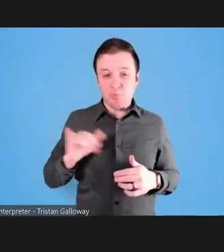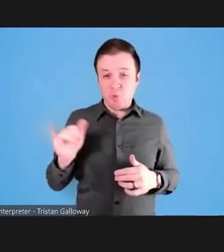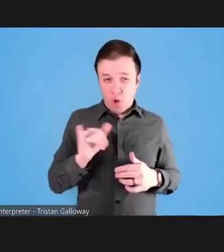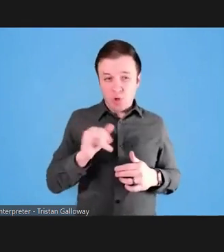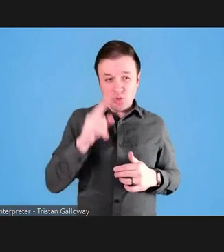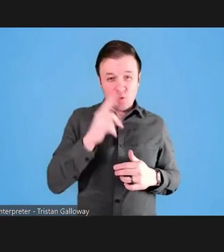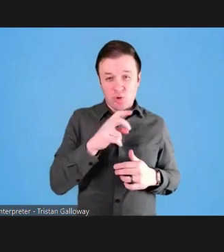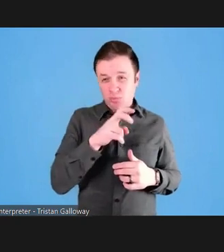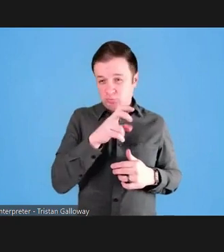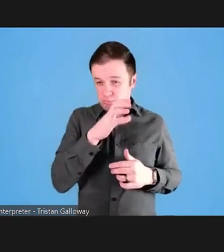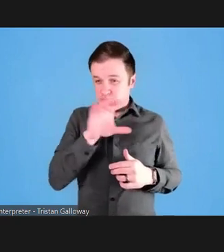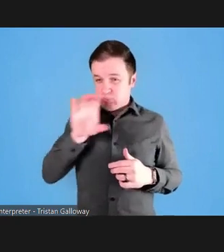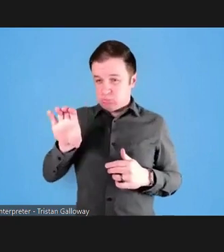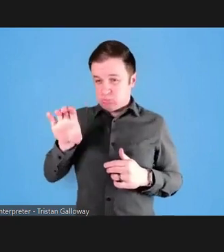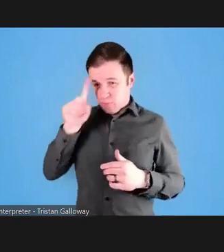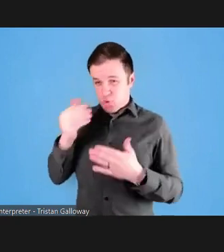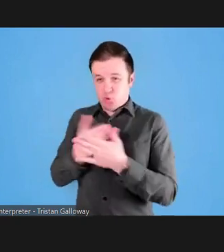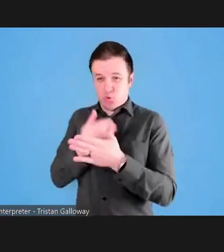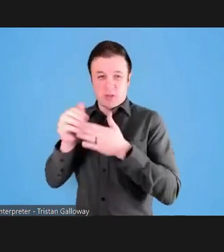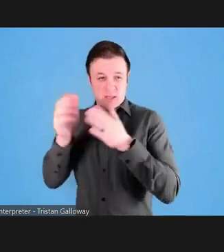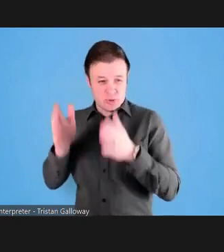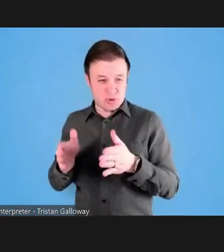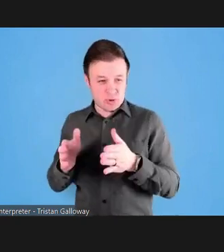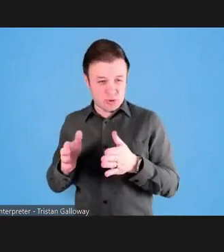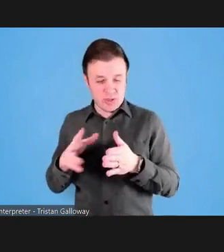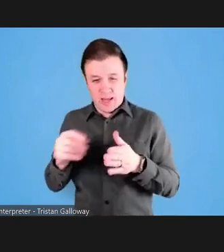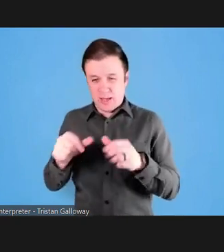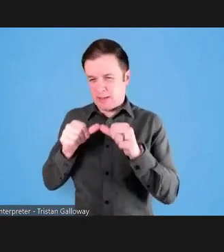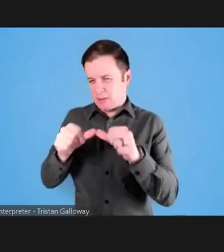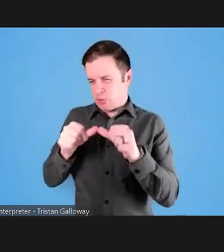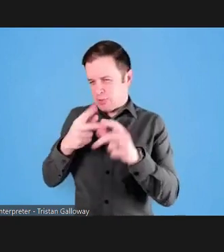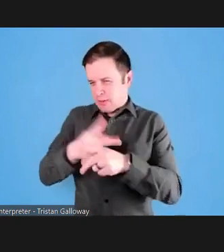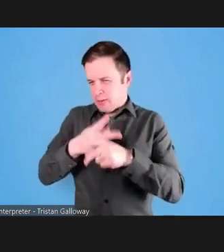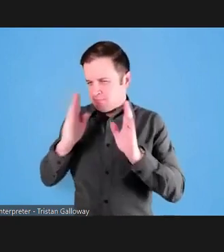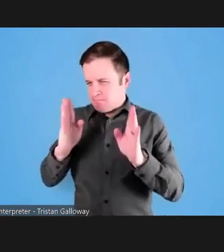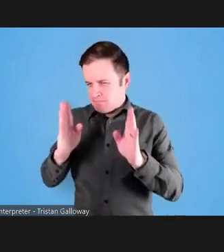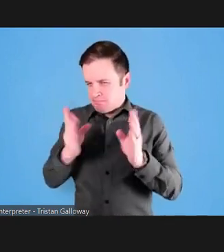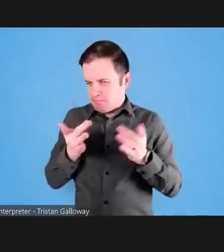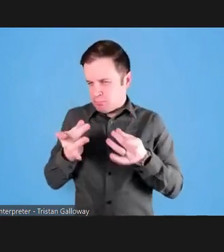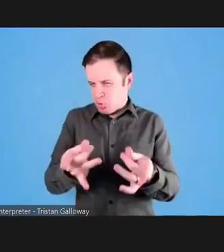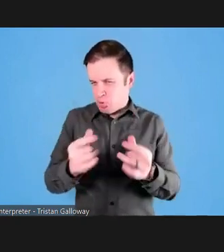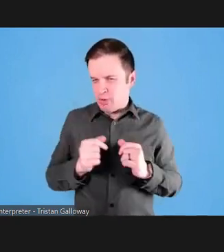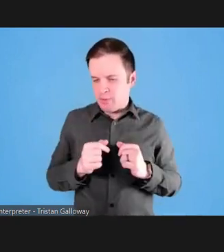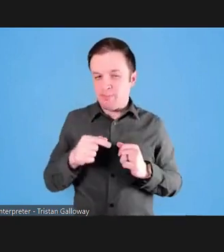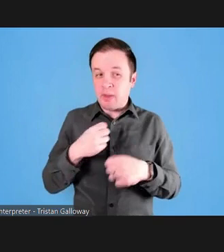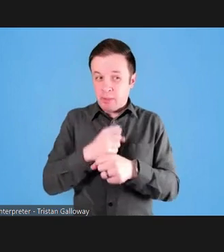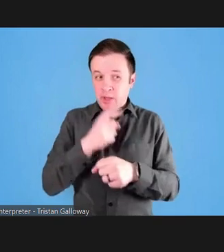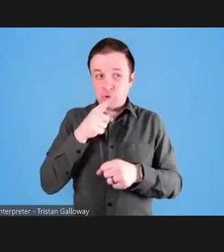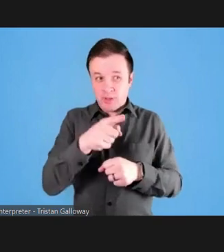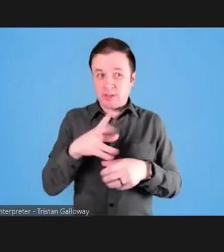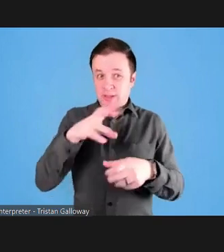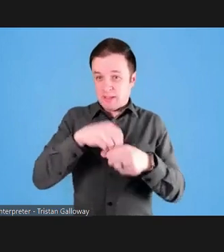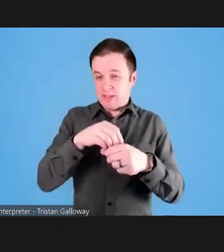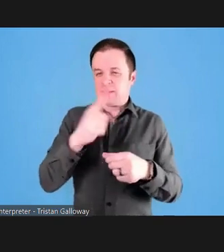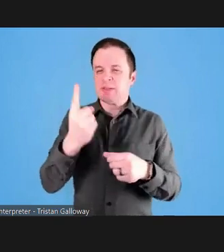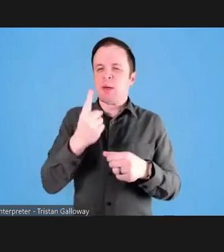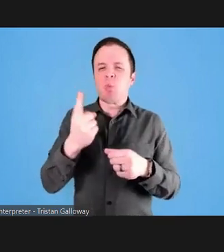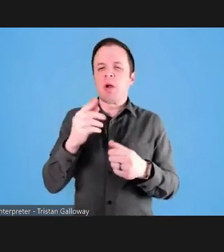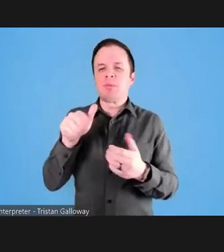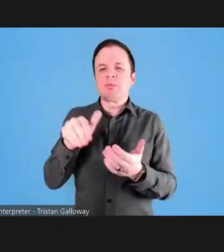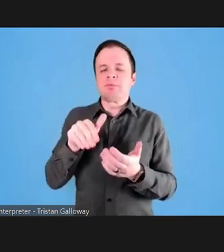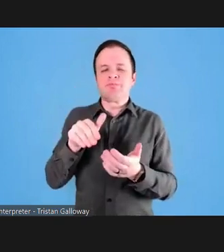support continuity of care. When completed, this document should be kept in a central place, both hard copy